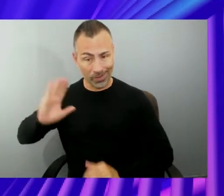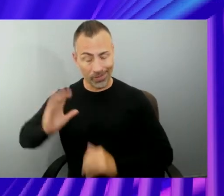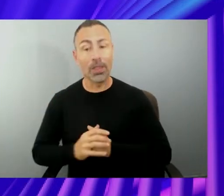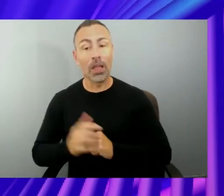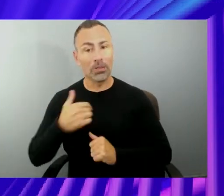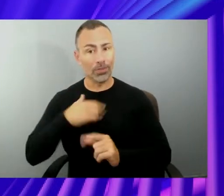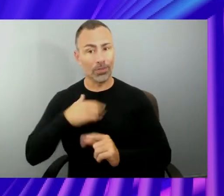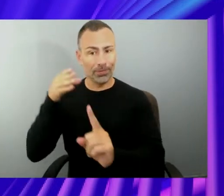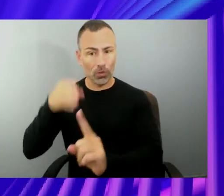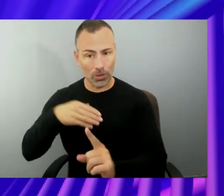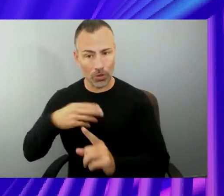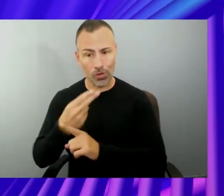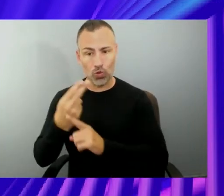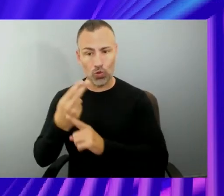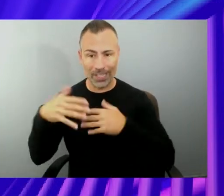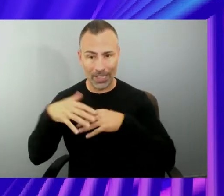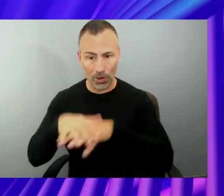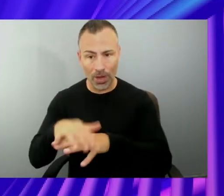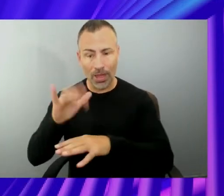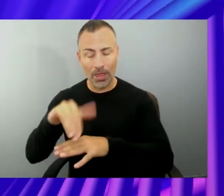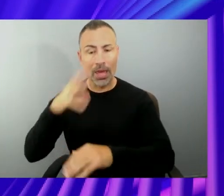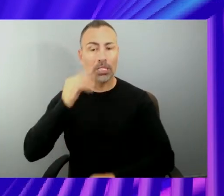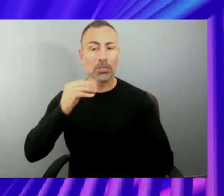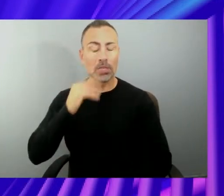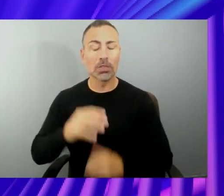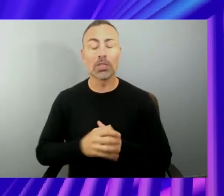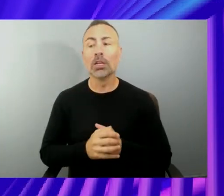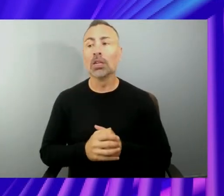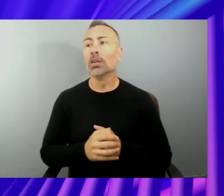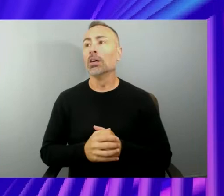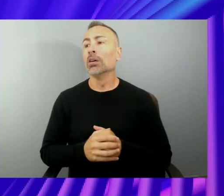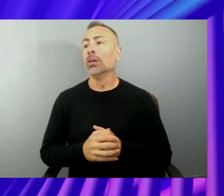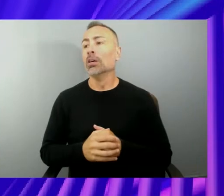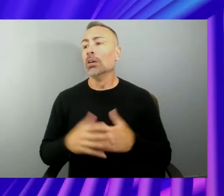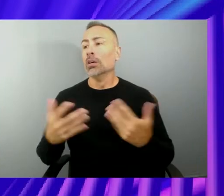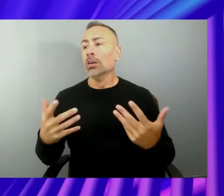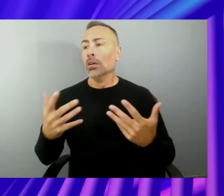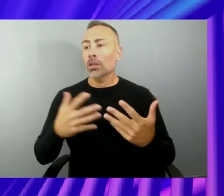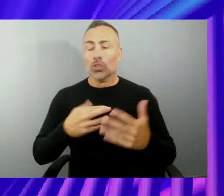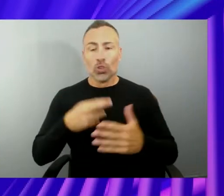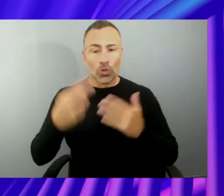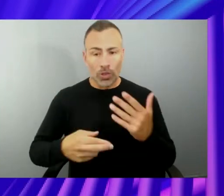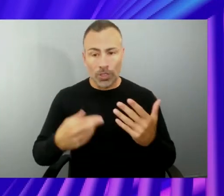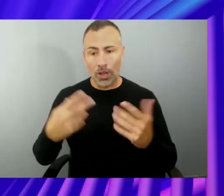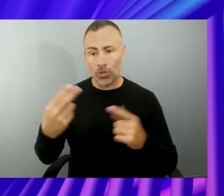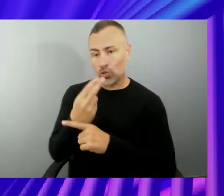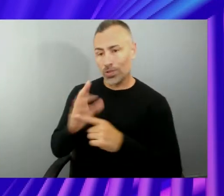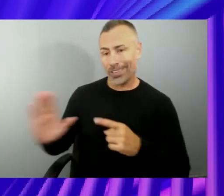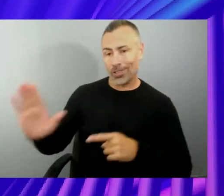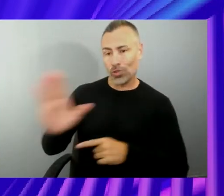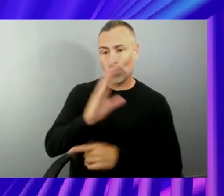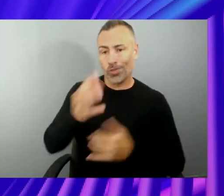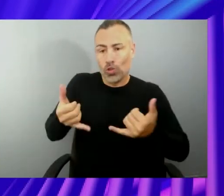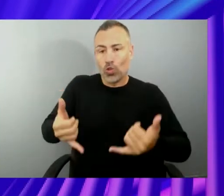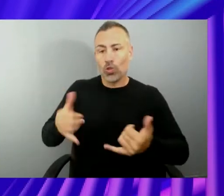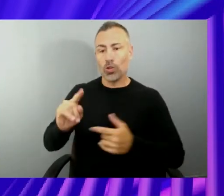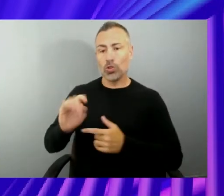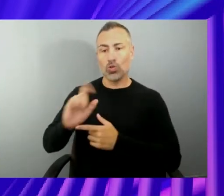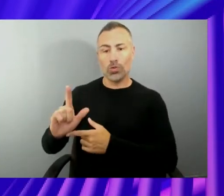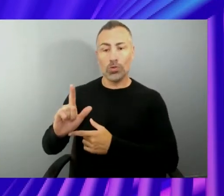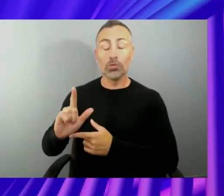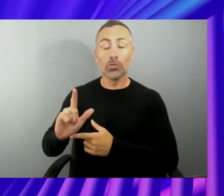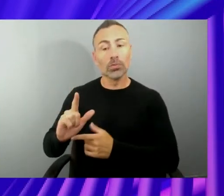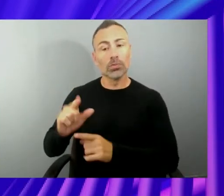that developer experience. So giving the results in their tooling that they're already using is crucial for us. So integrating